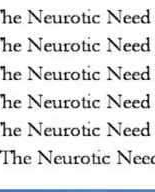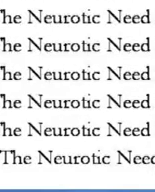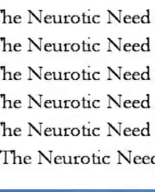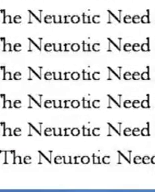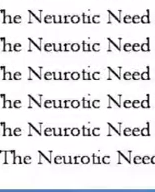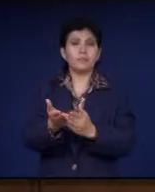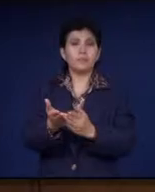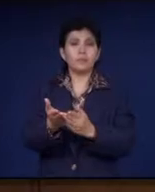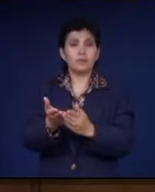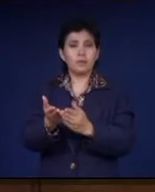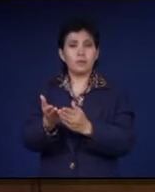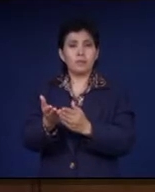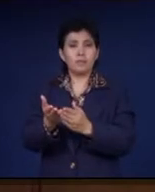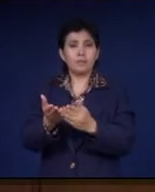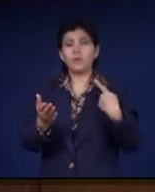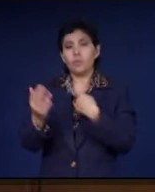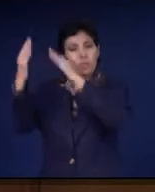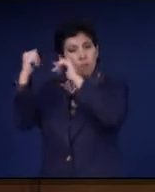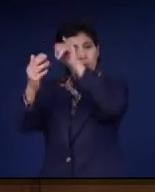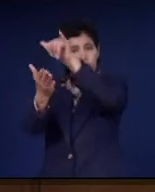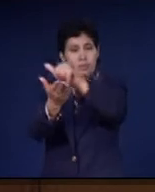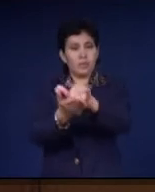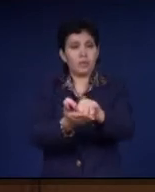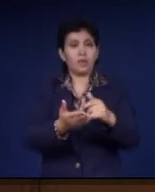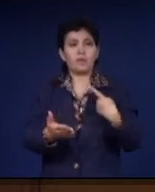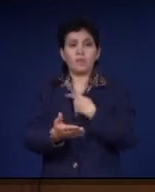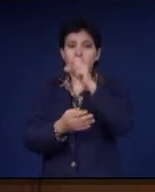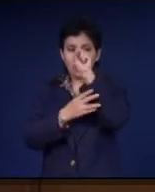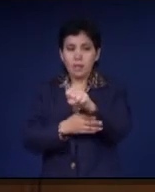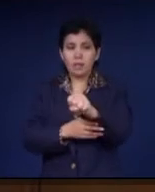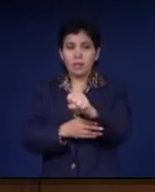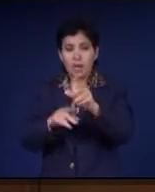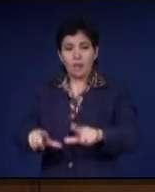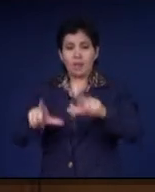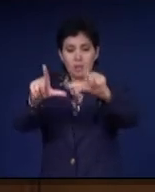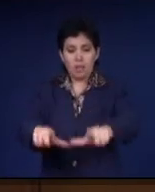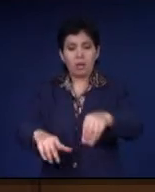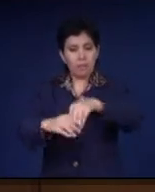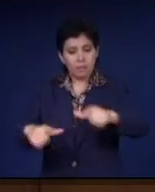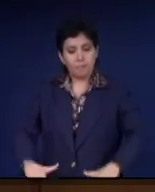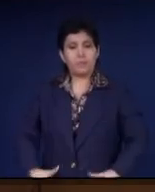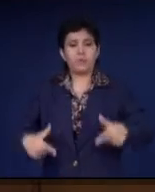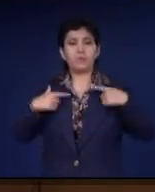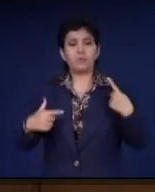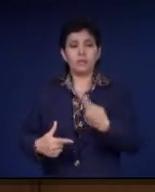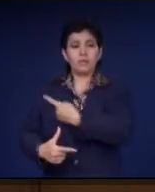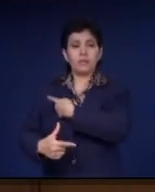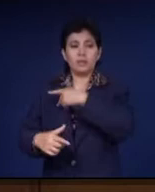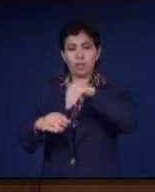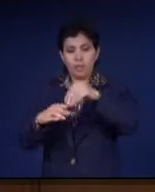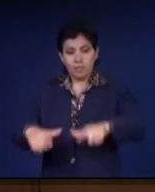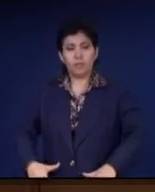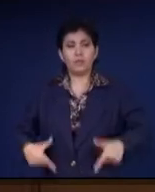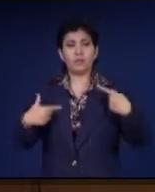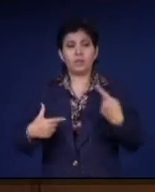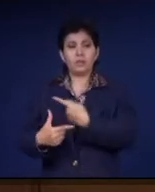extent, we hope that we would place our life and let other people control our life, because a